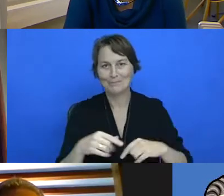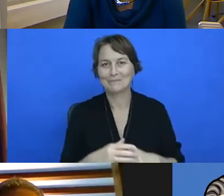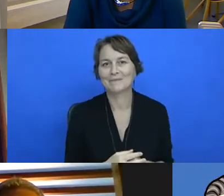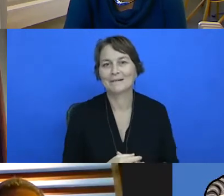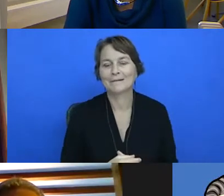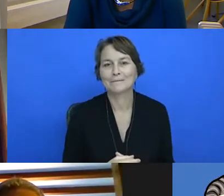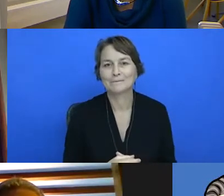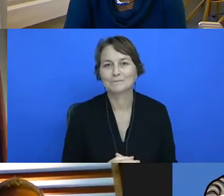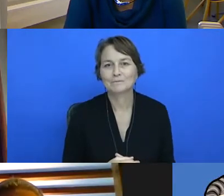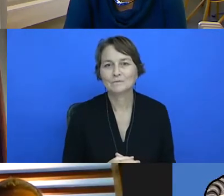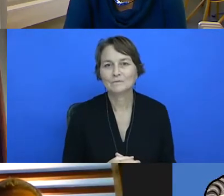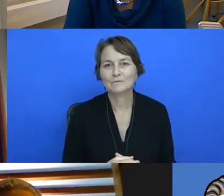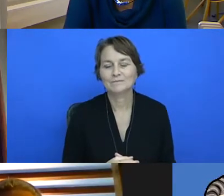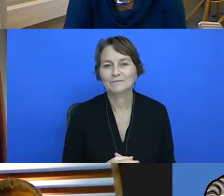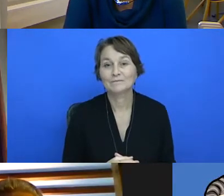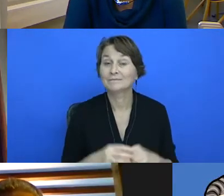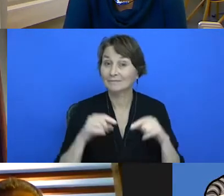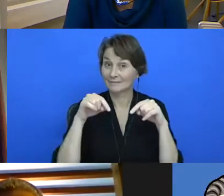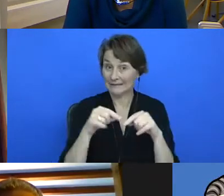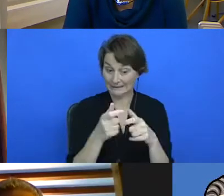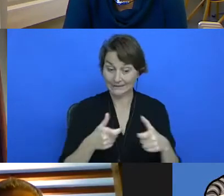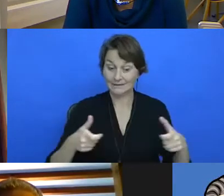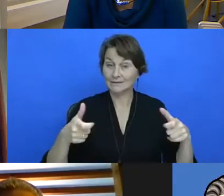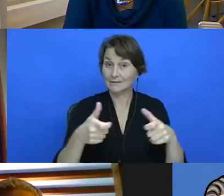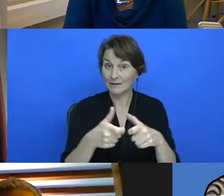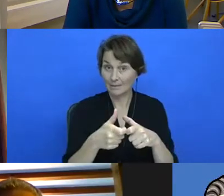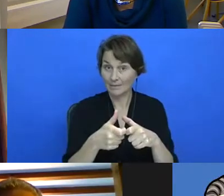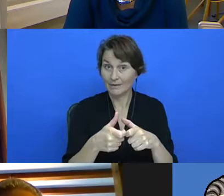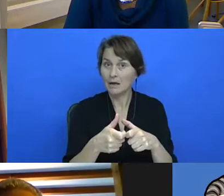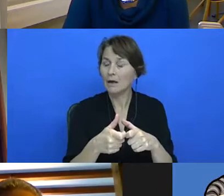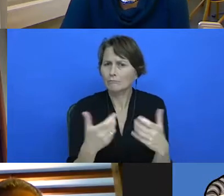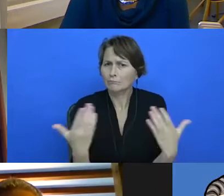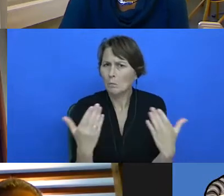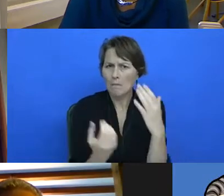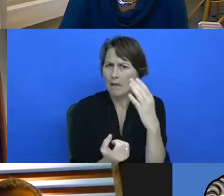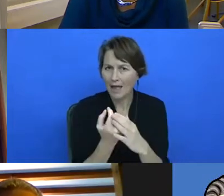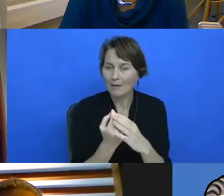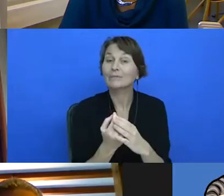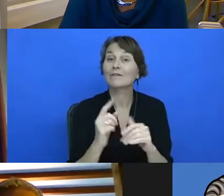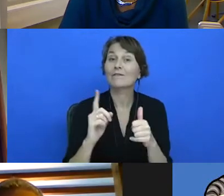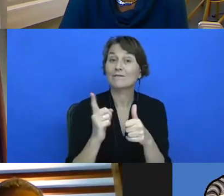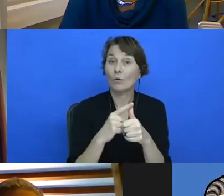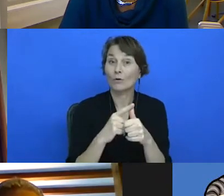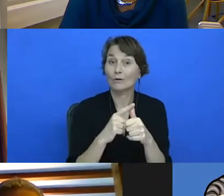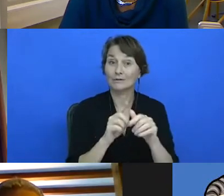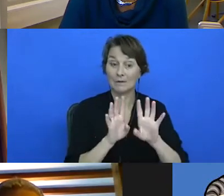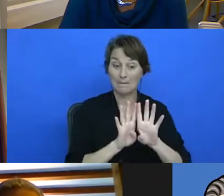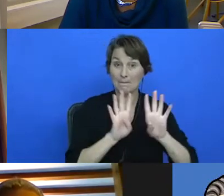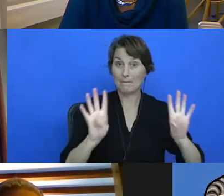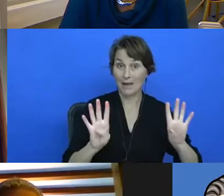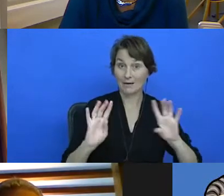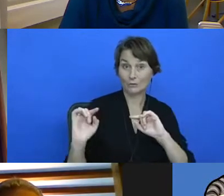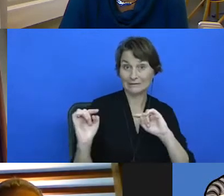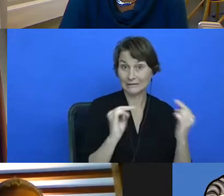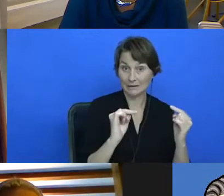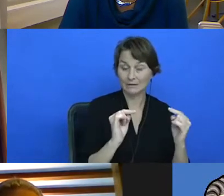This seminar will consist of this panel discussion, followed by a Q&A and discussion